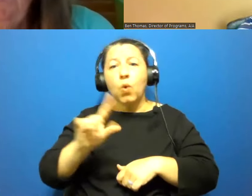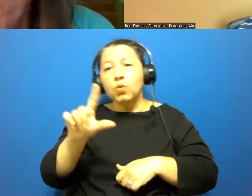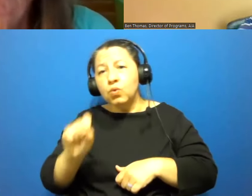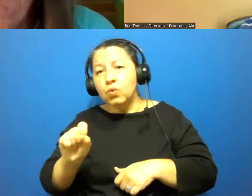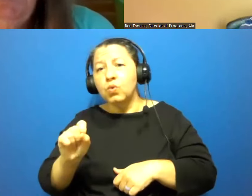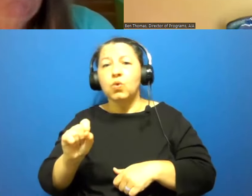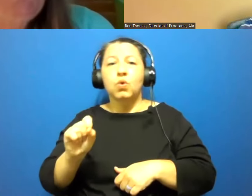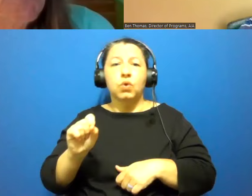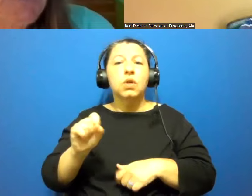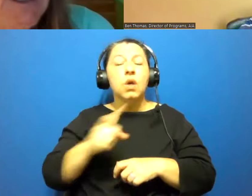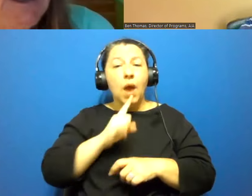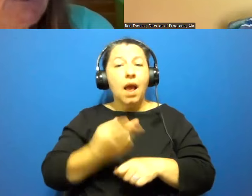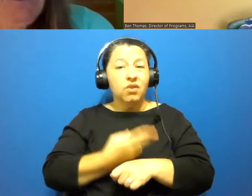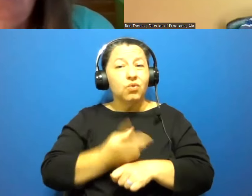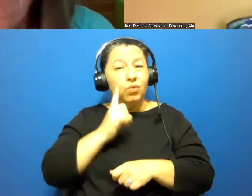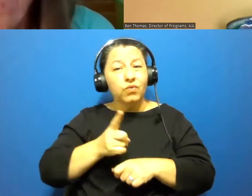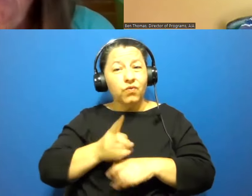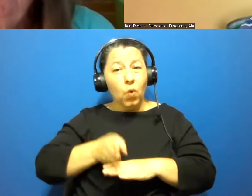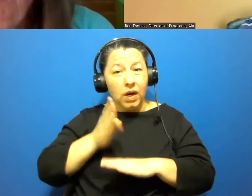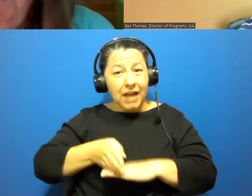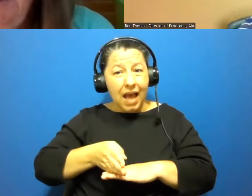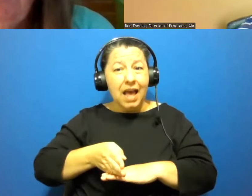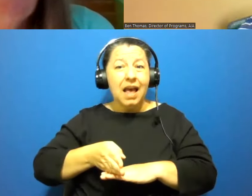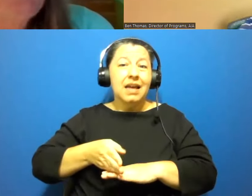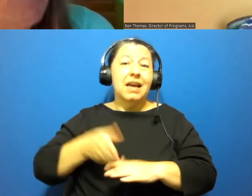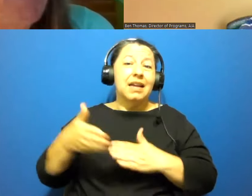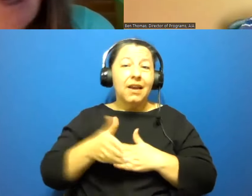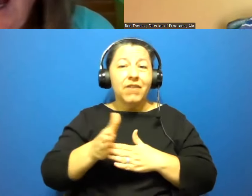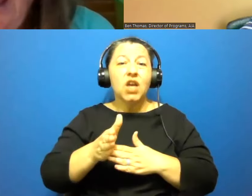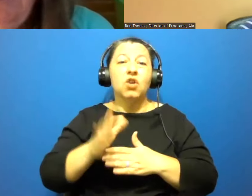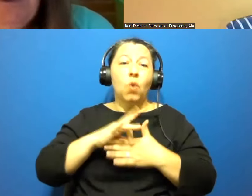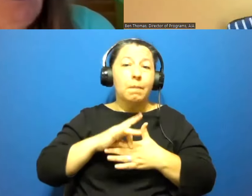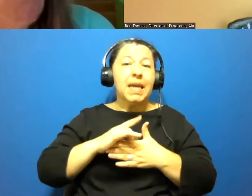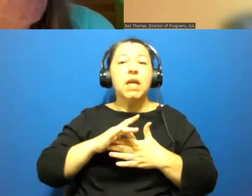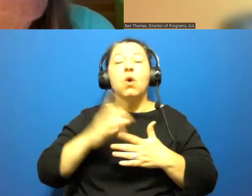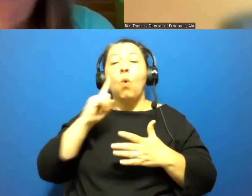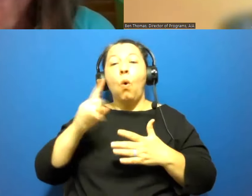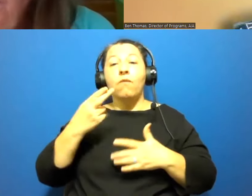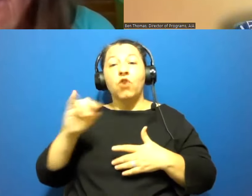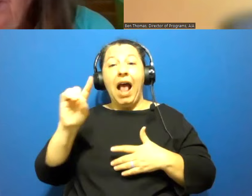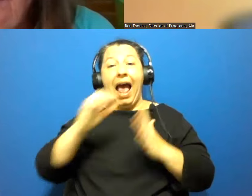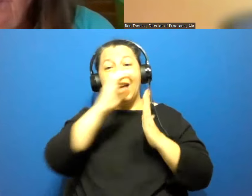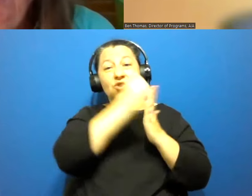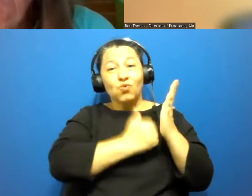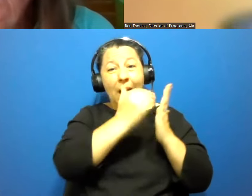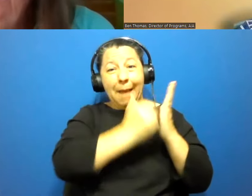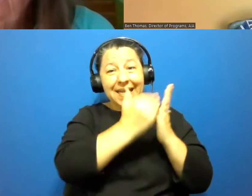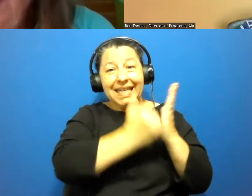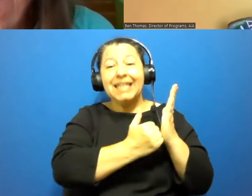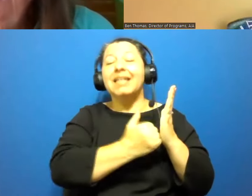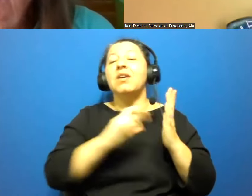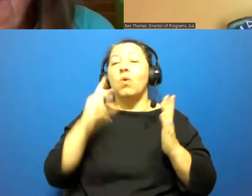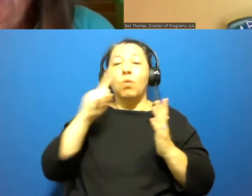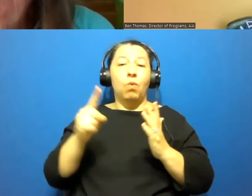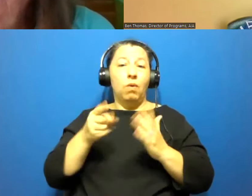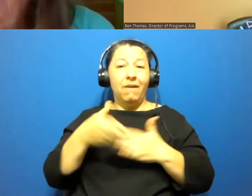tools, were used for cutting fish or meat, or for scraping hide, or for scraping fish. And this was really